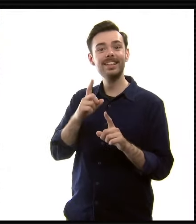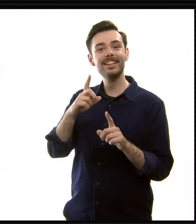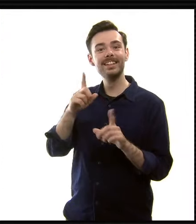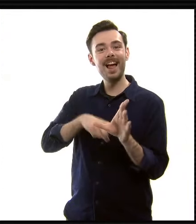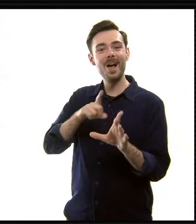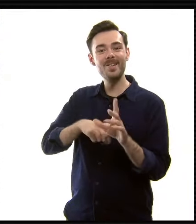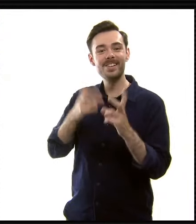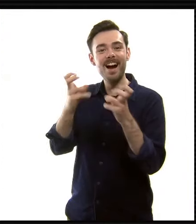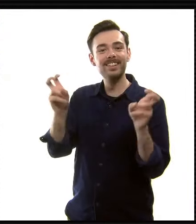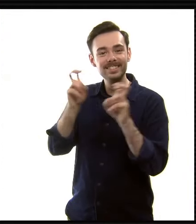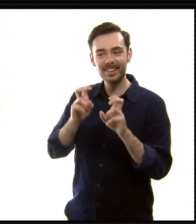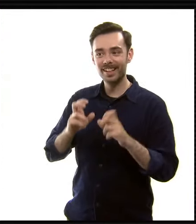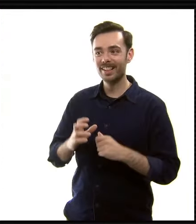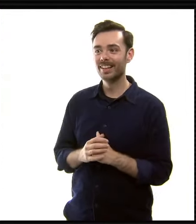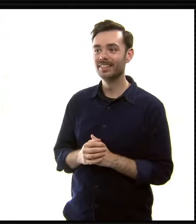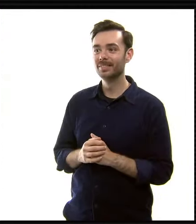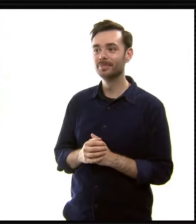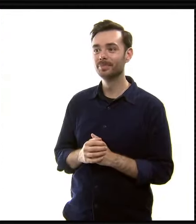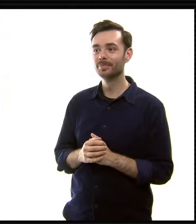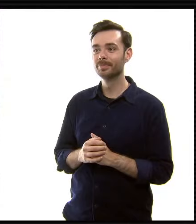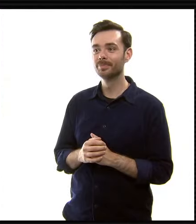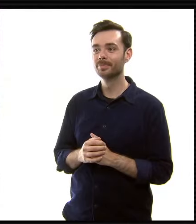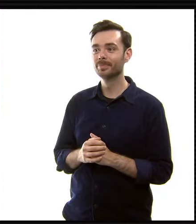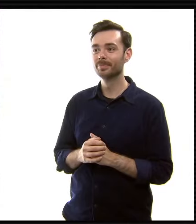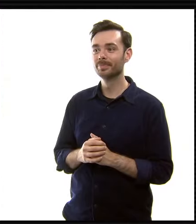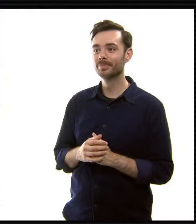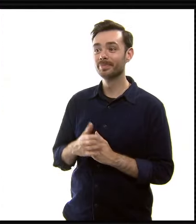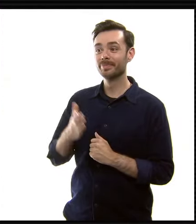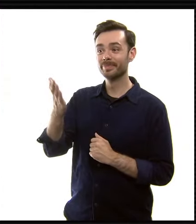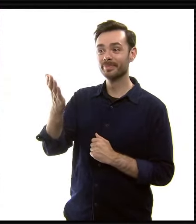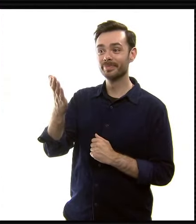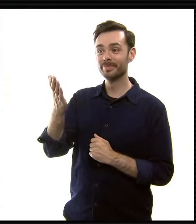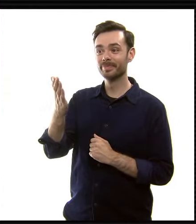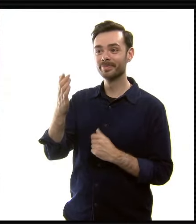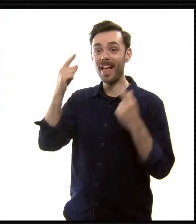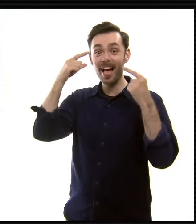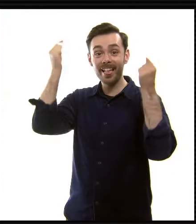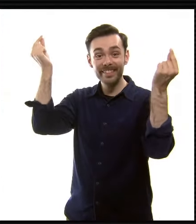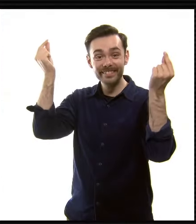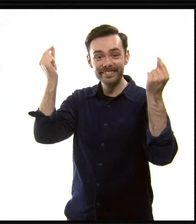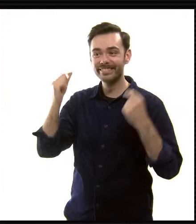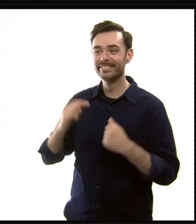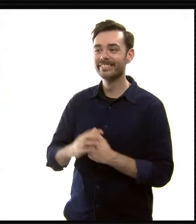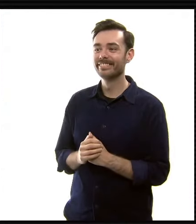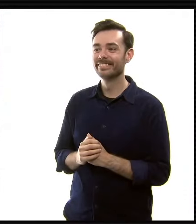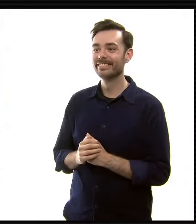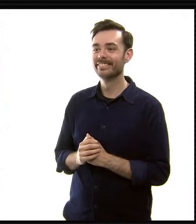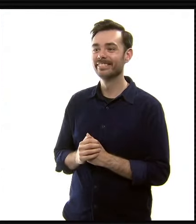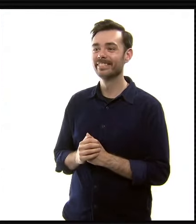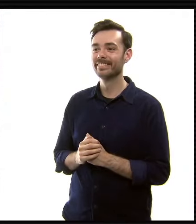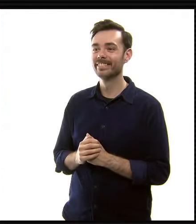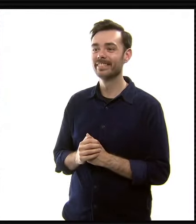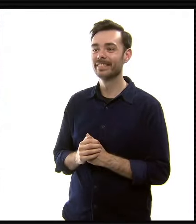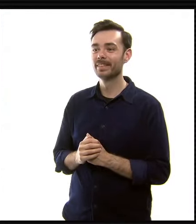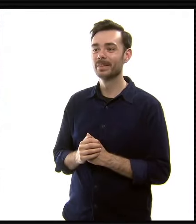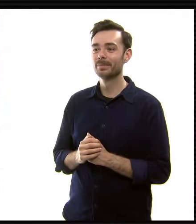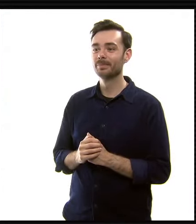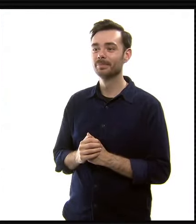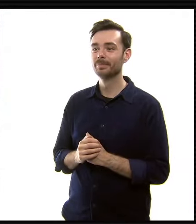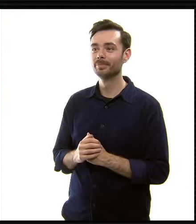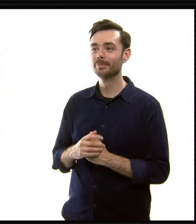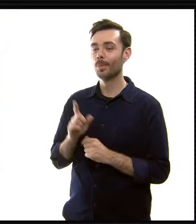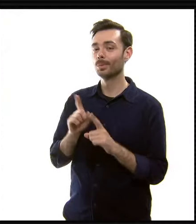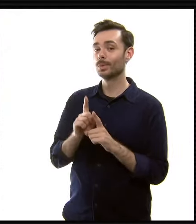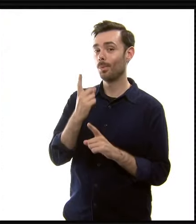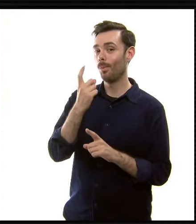yeah, this closes up. Nice reference to LEGO elves here, and there's also a reference to my favorite LEGO theme, Time Cruises, but you have to find that one